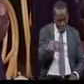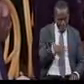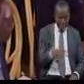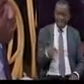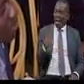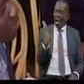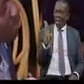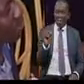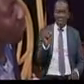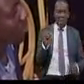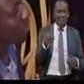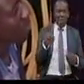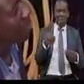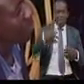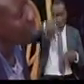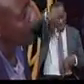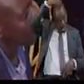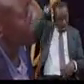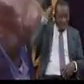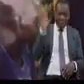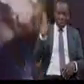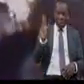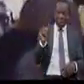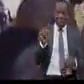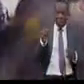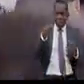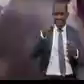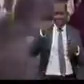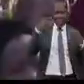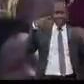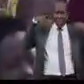ever eat you up in Jesus' name.